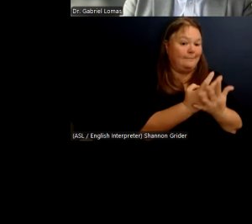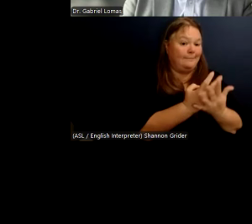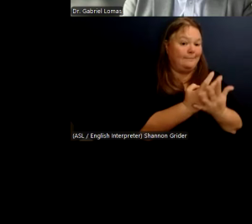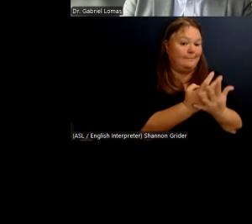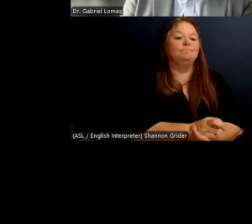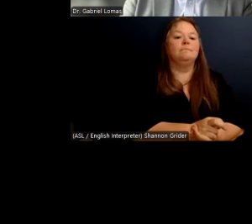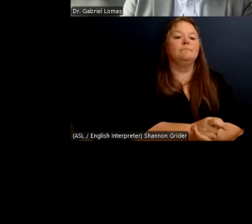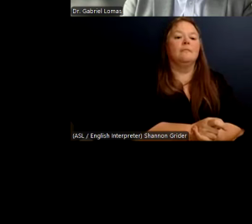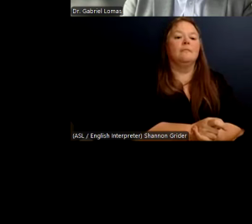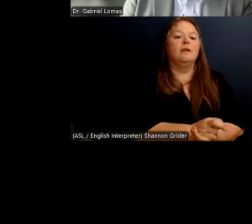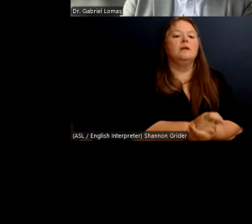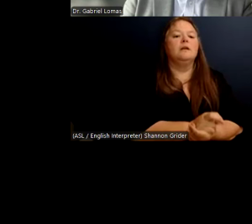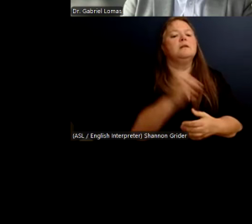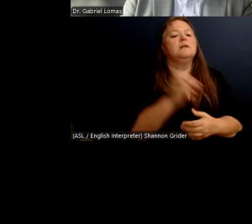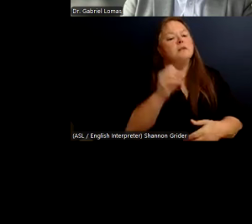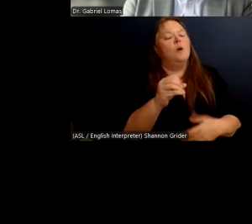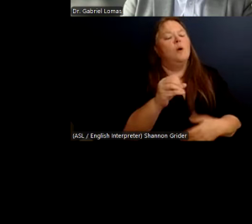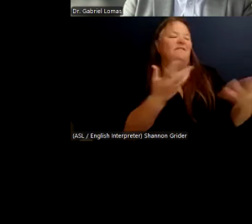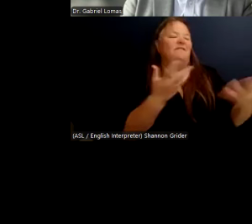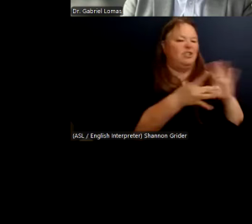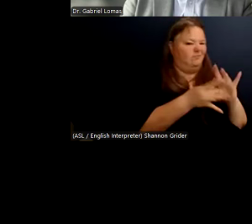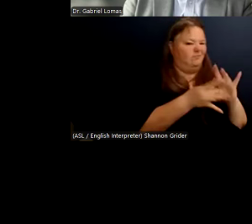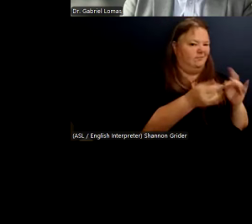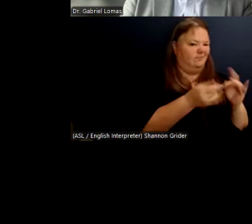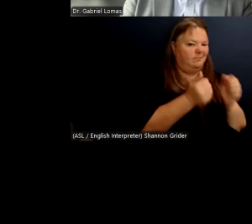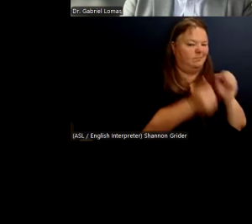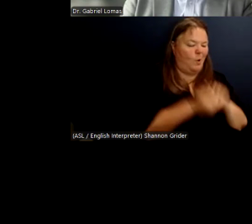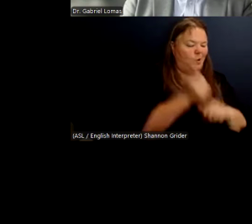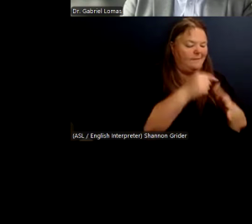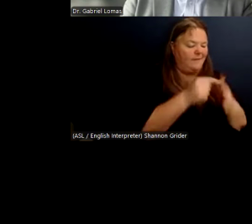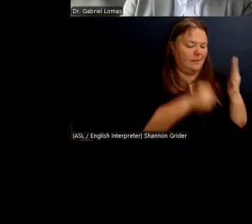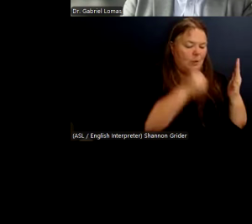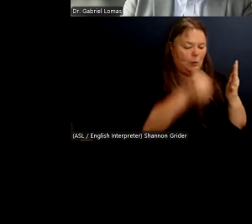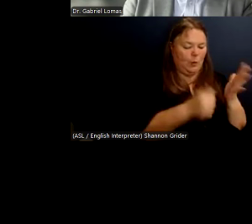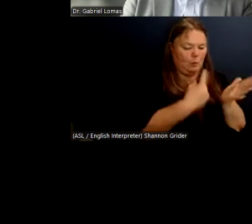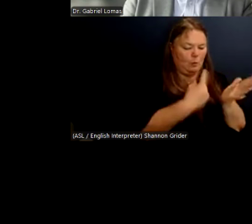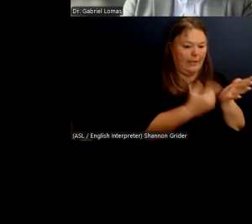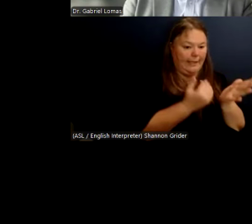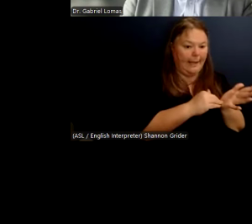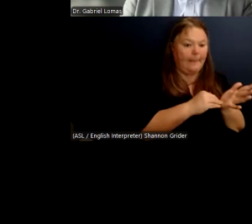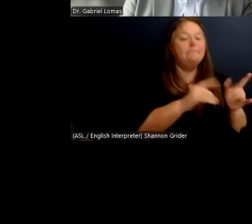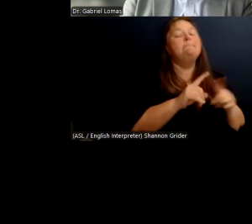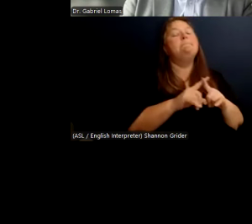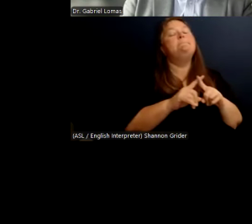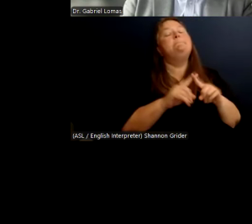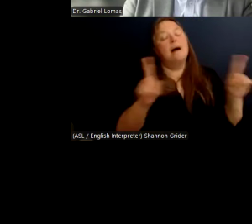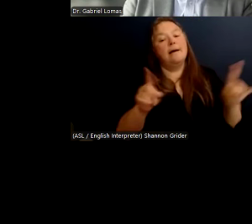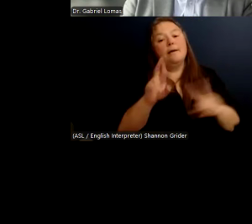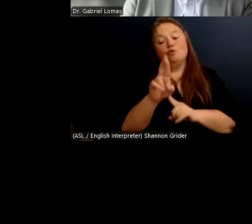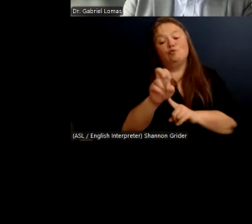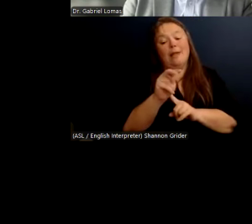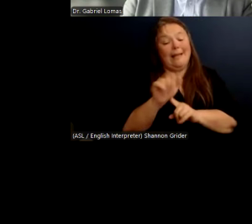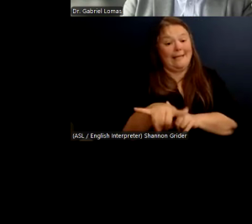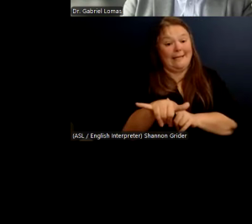So I've kind of gone through this already, so I'm not going to spend time doing it. Just to let you know that, again, Rennie is